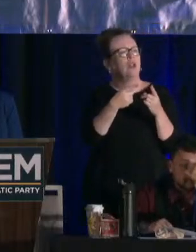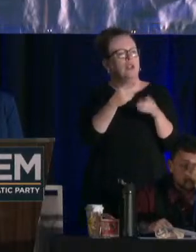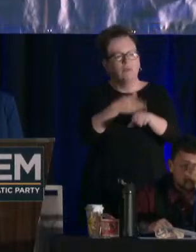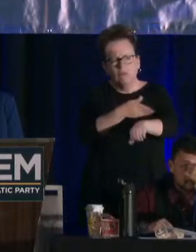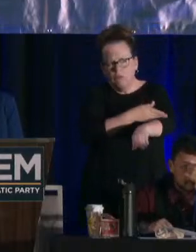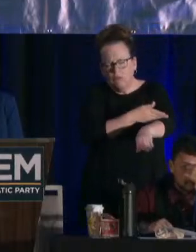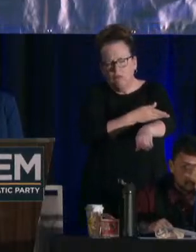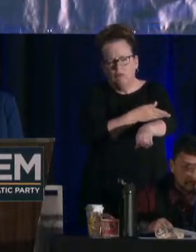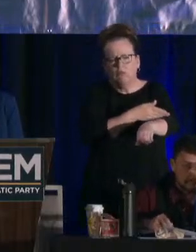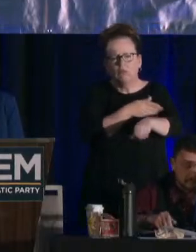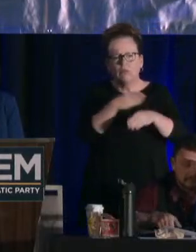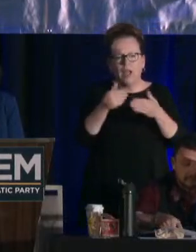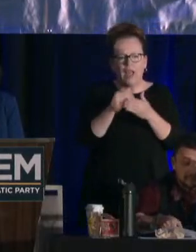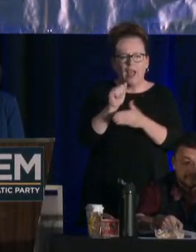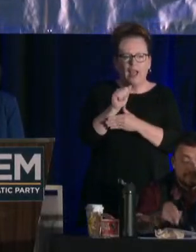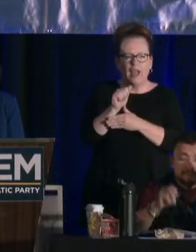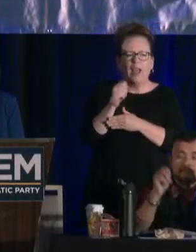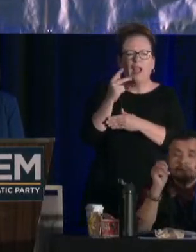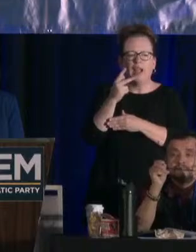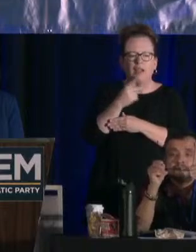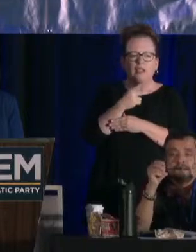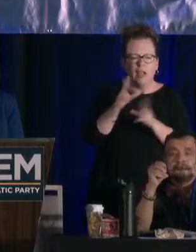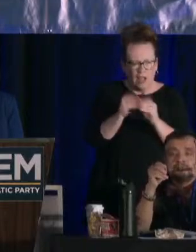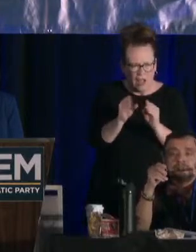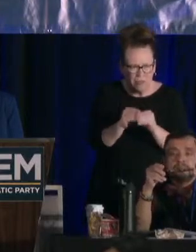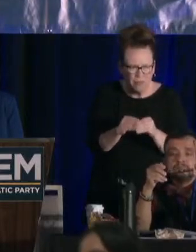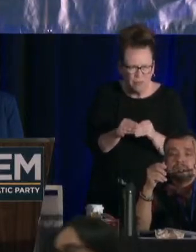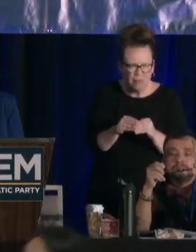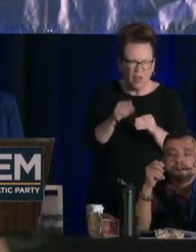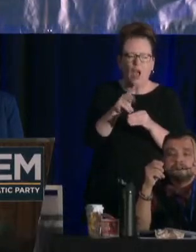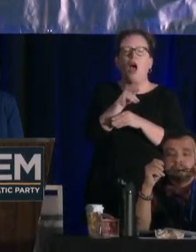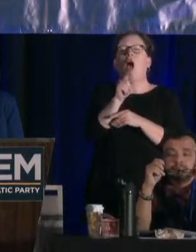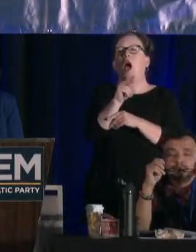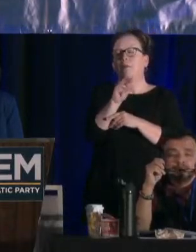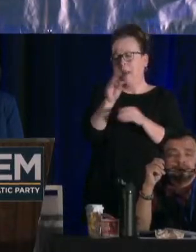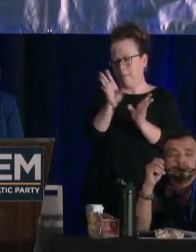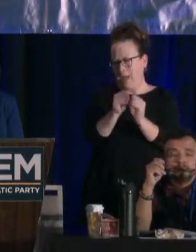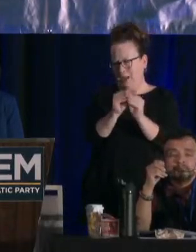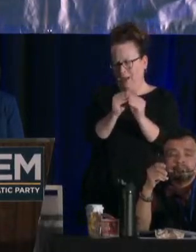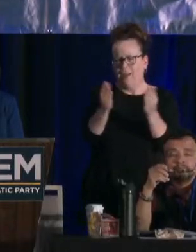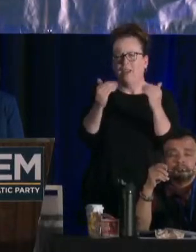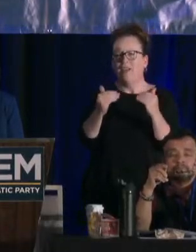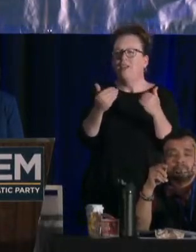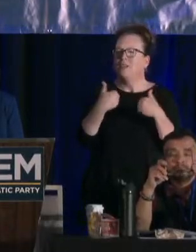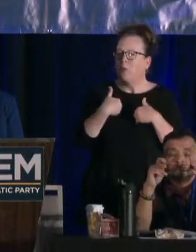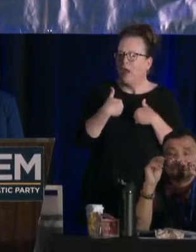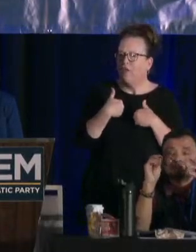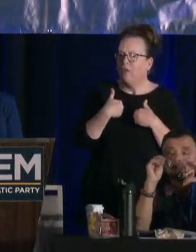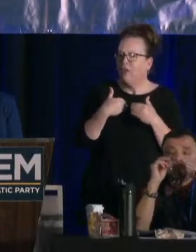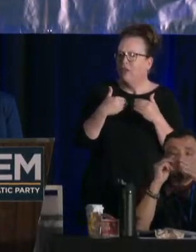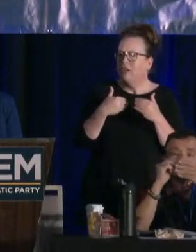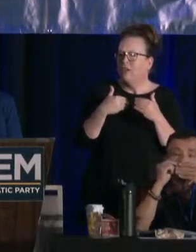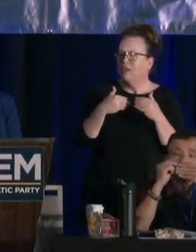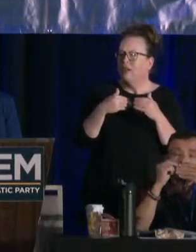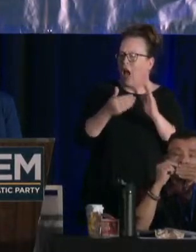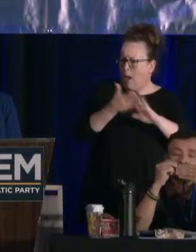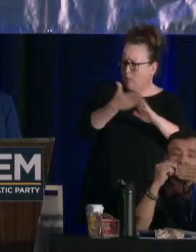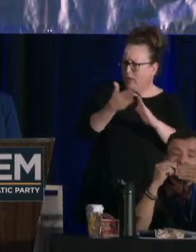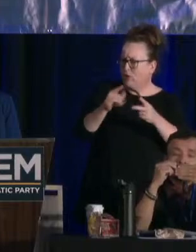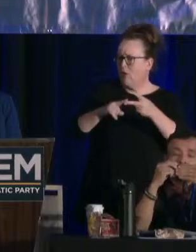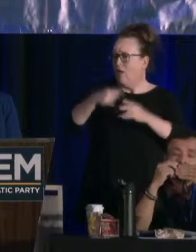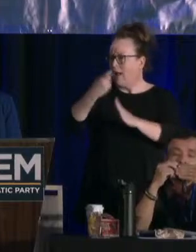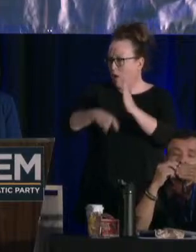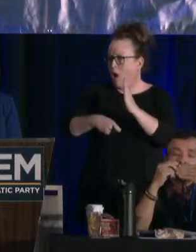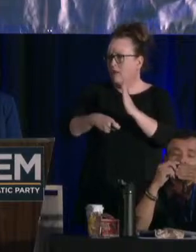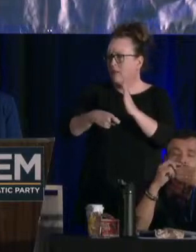did receive and participated in testimony to that end, so that we have effective, operational, and